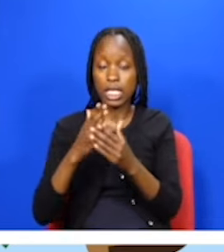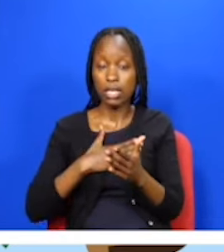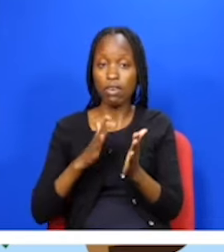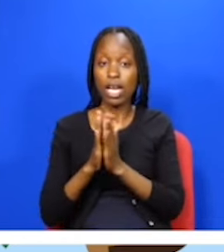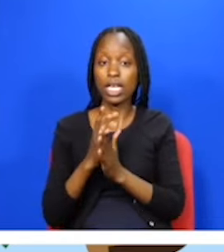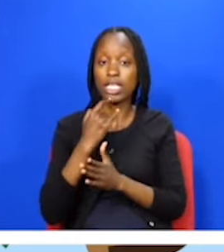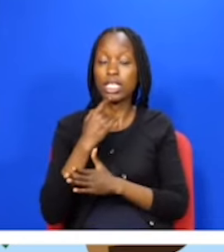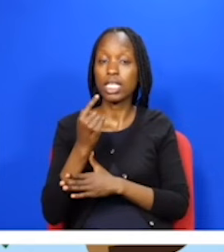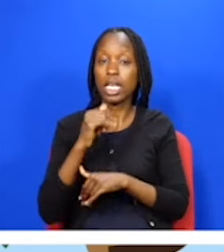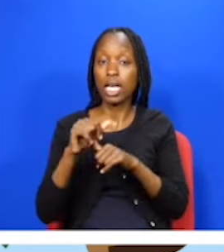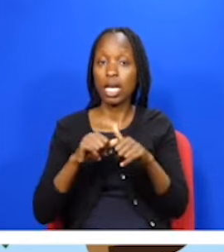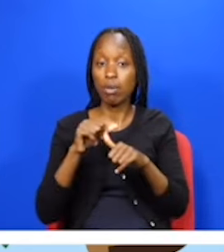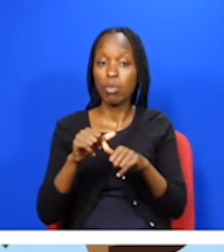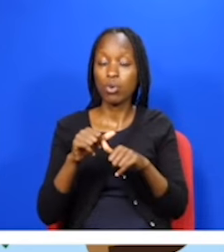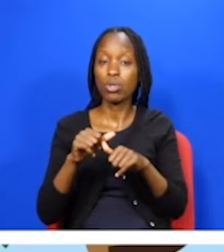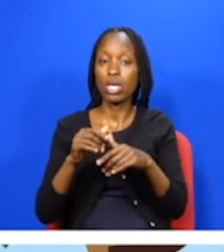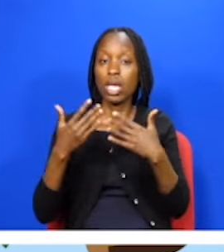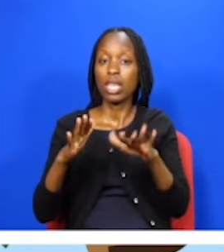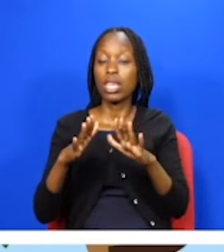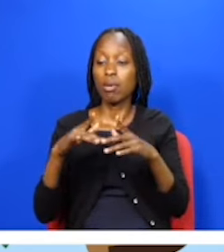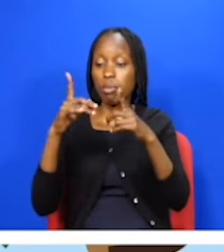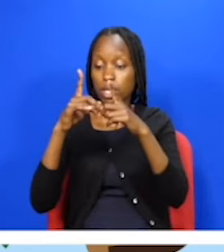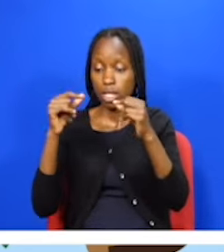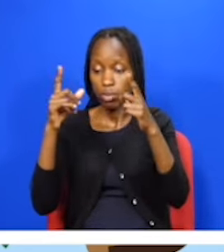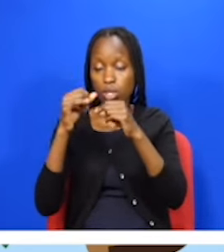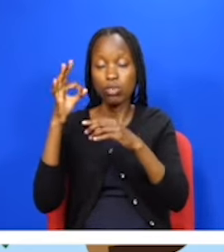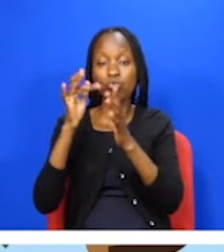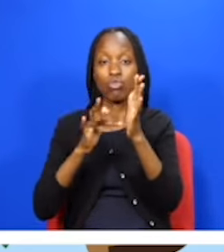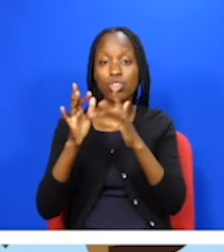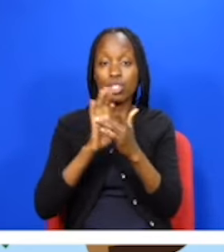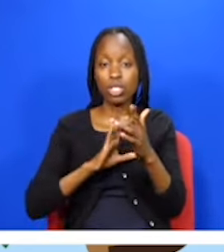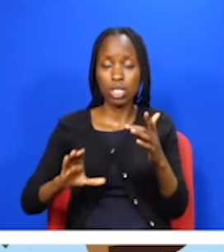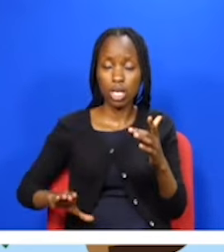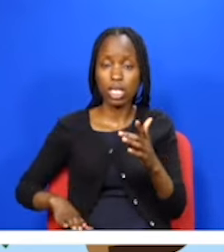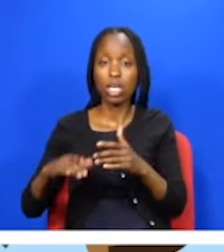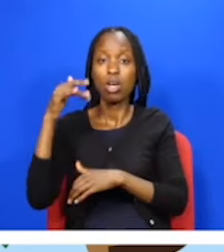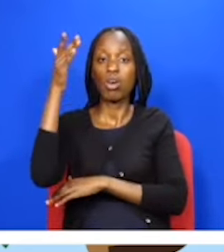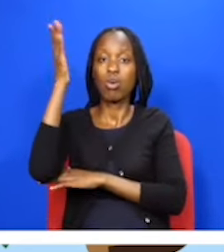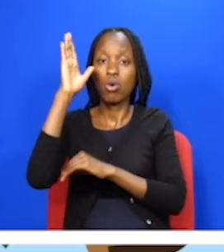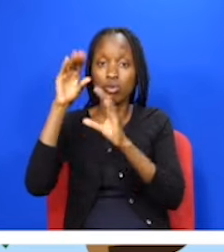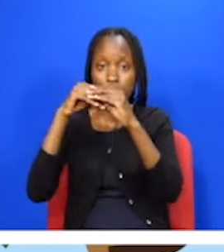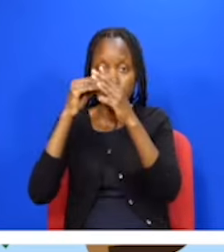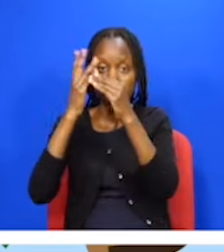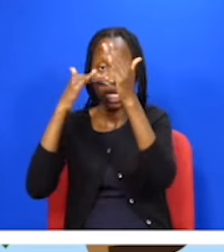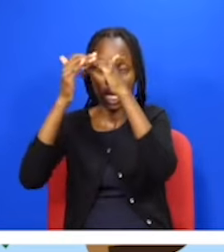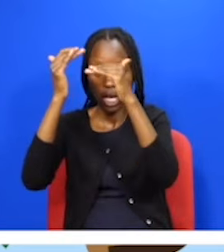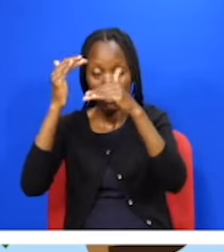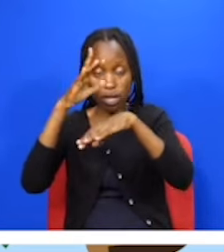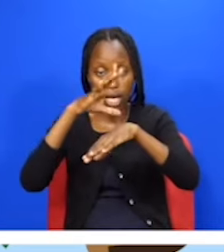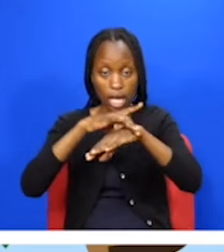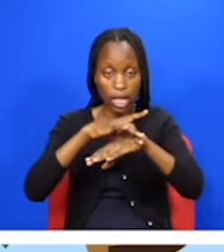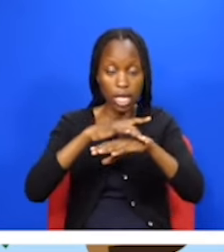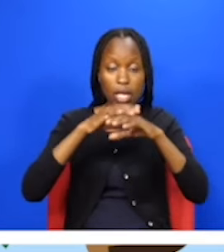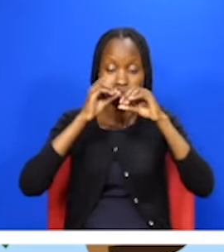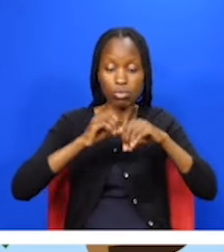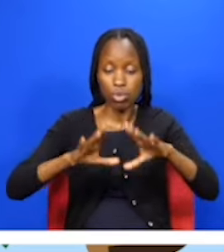the wonderful message of Jesus Christ. He's the one who created the heavens, the earth, the oceans,